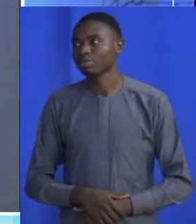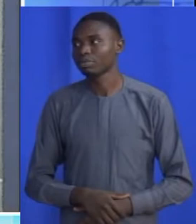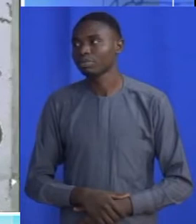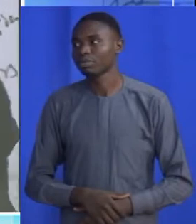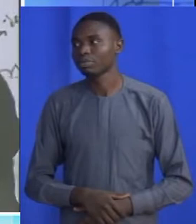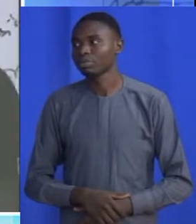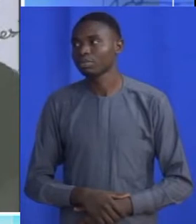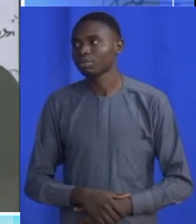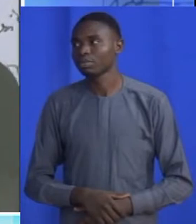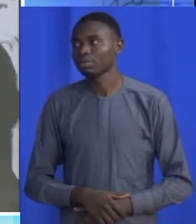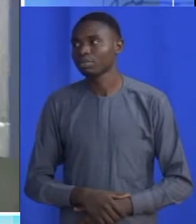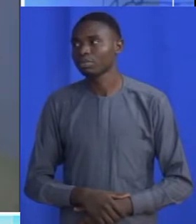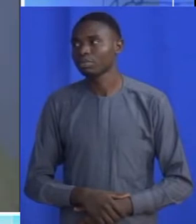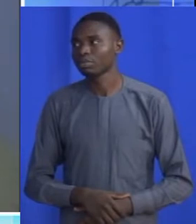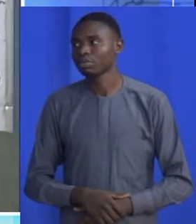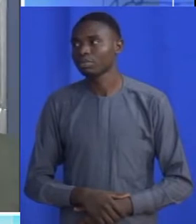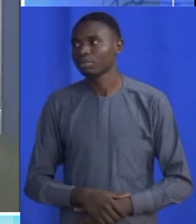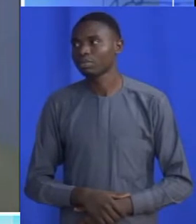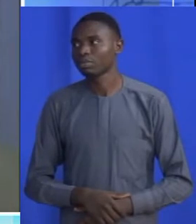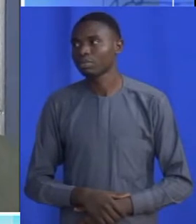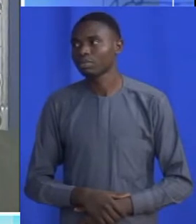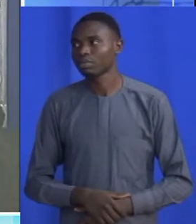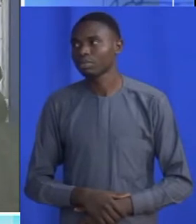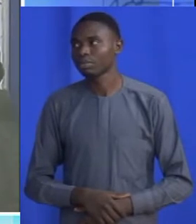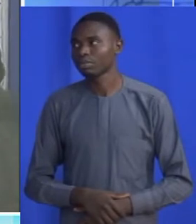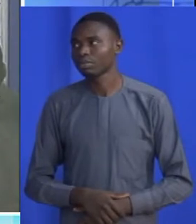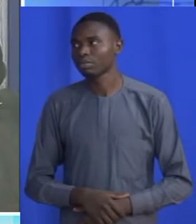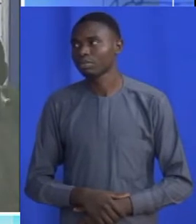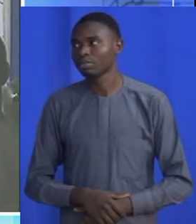Attorney General and Chief Justice of the Federation,